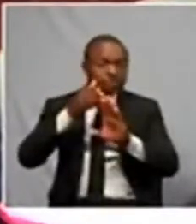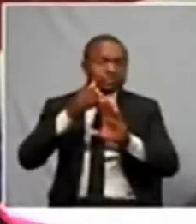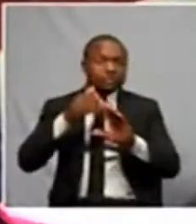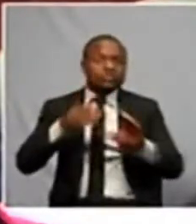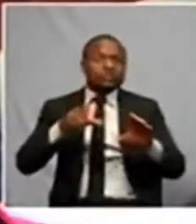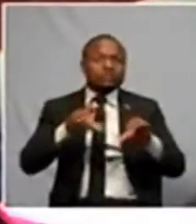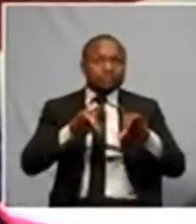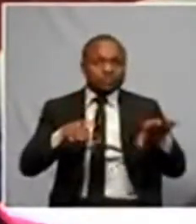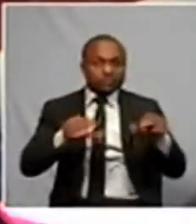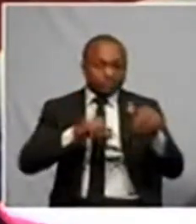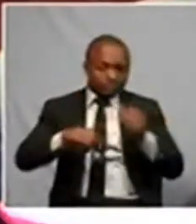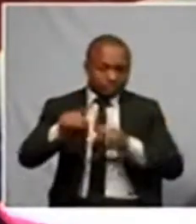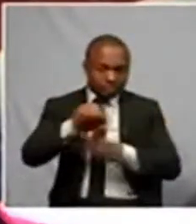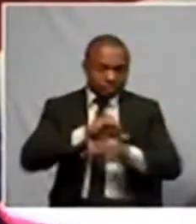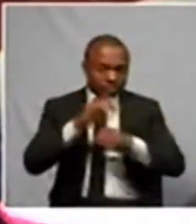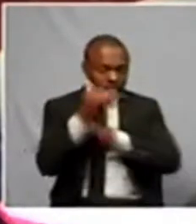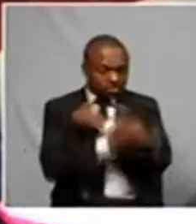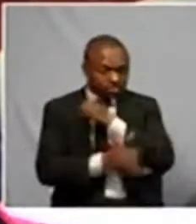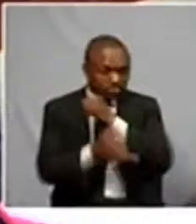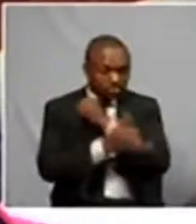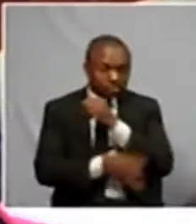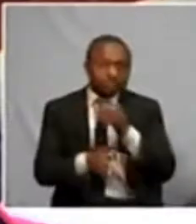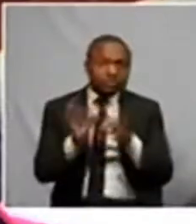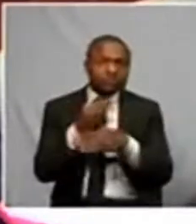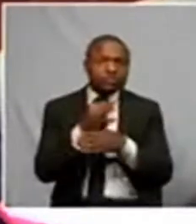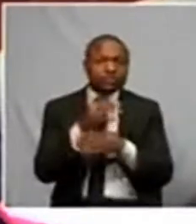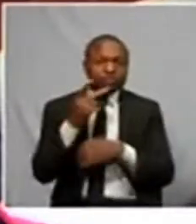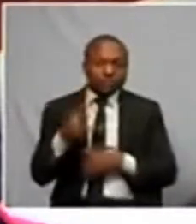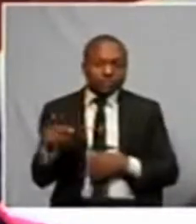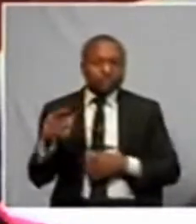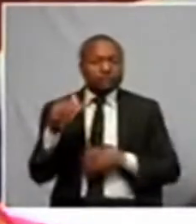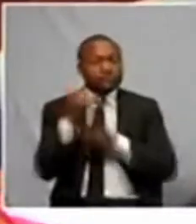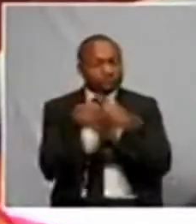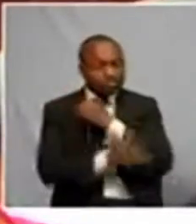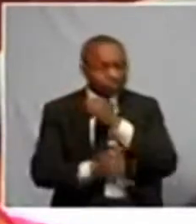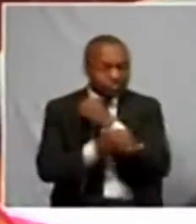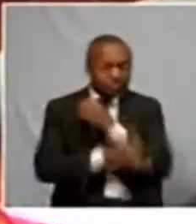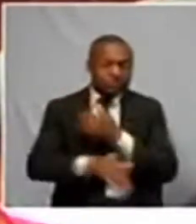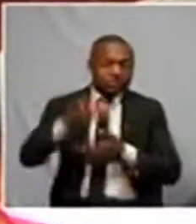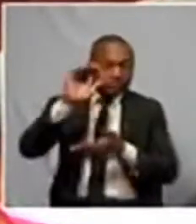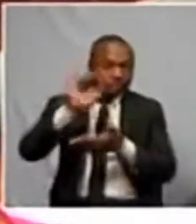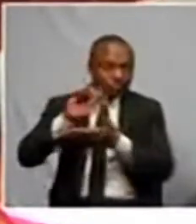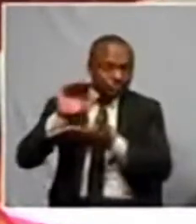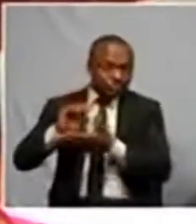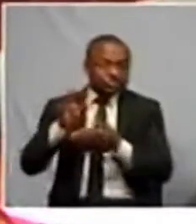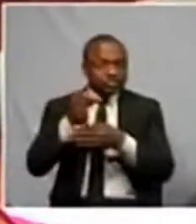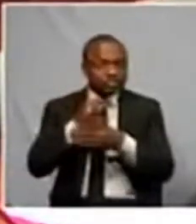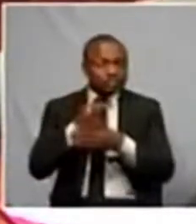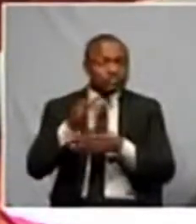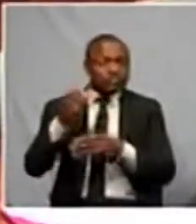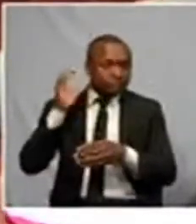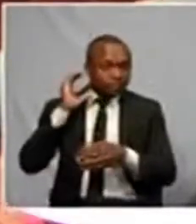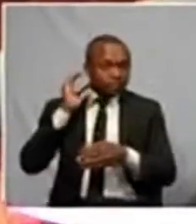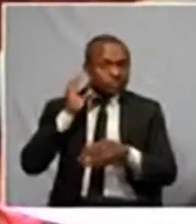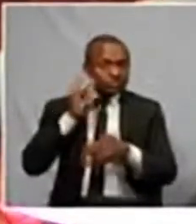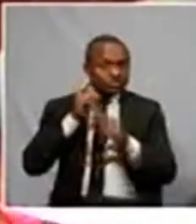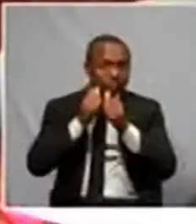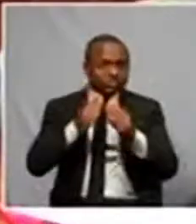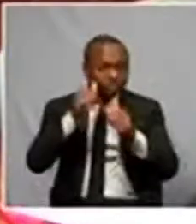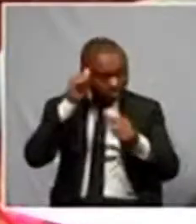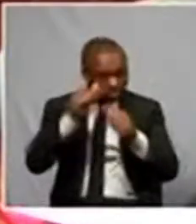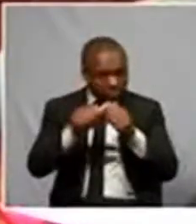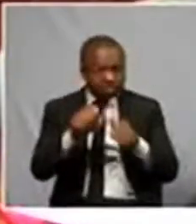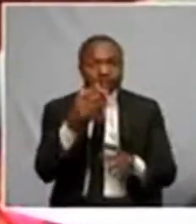are dependent on importing fish products from countries that are reducing their fishing capacity due to the agreement. And